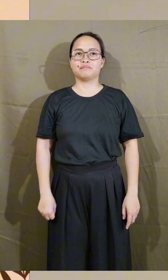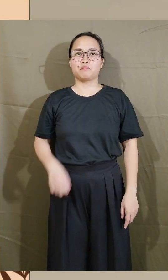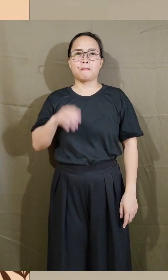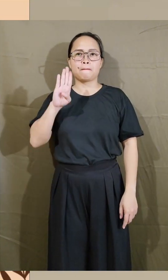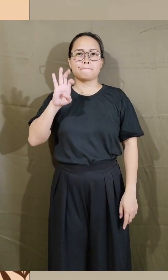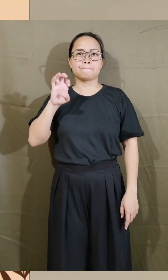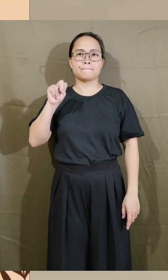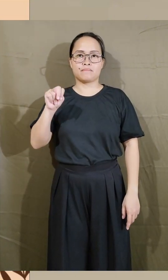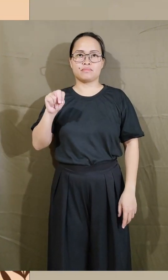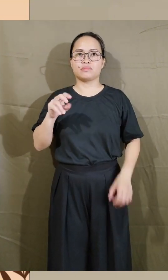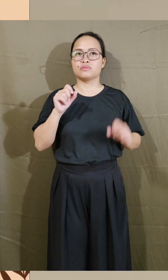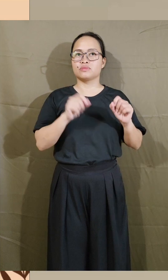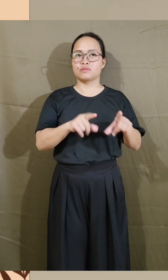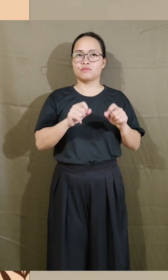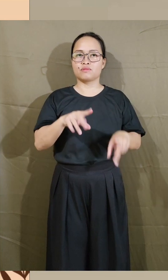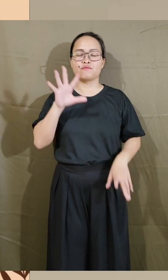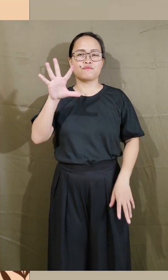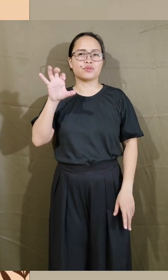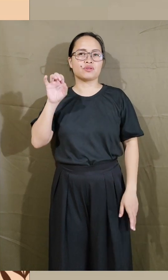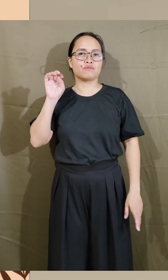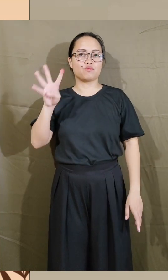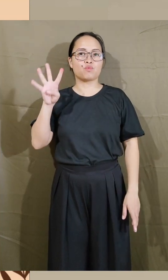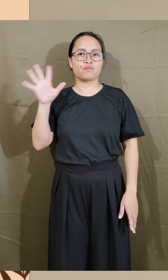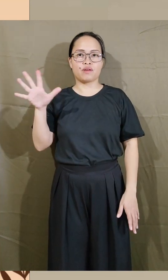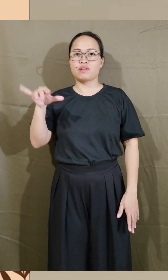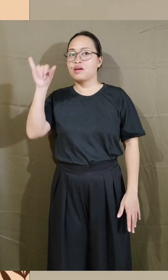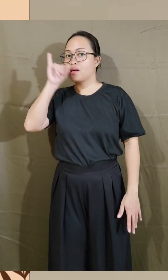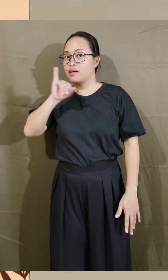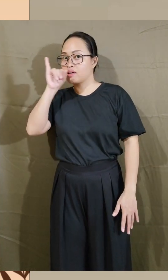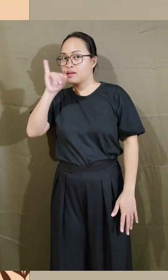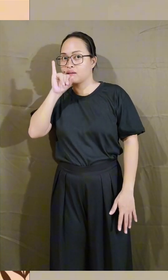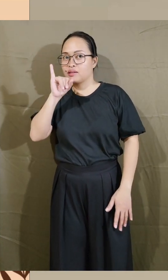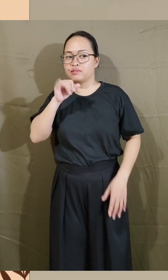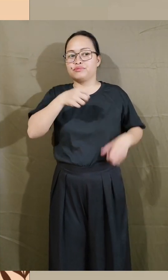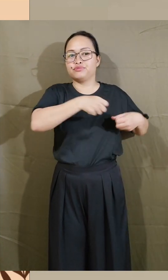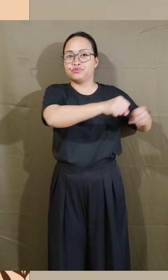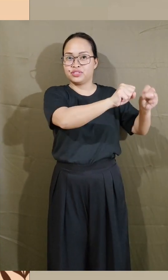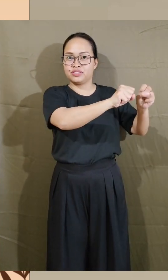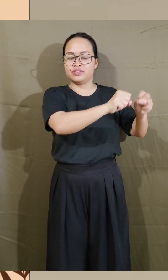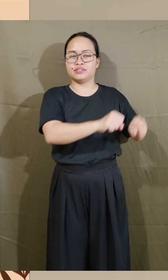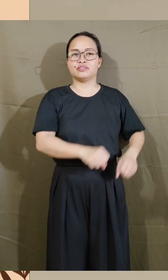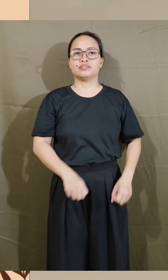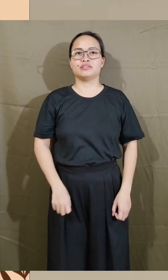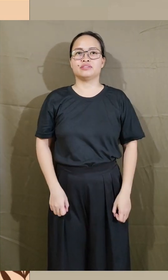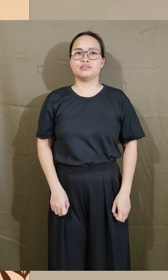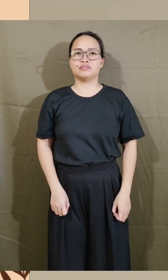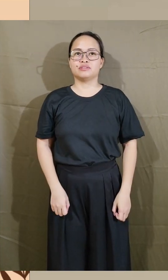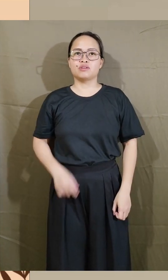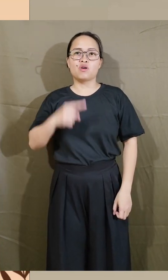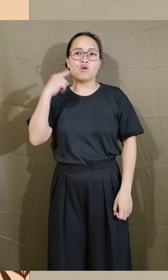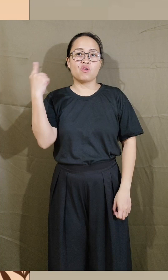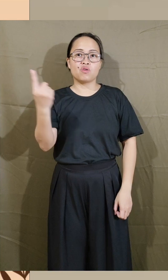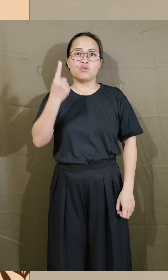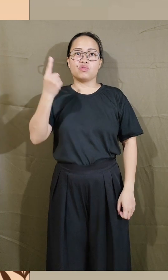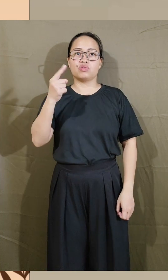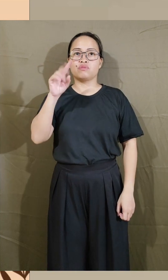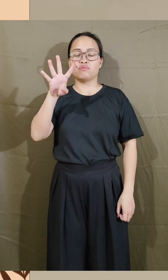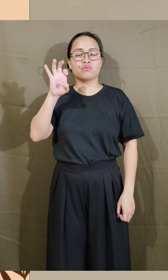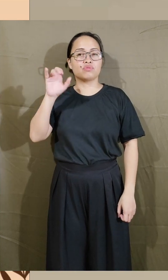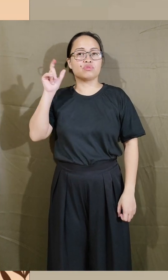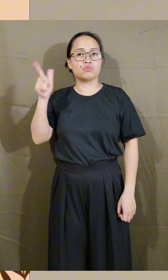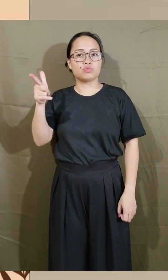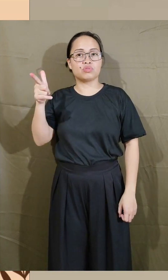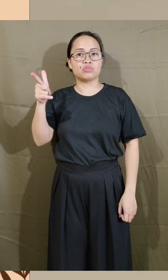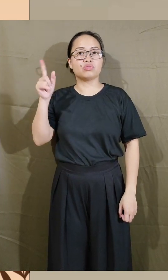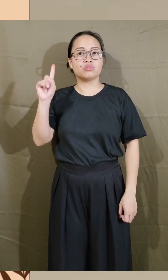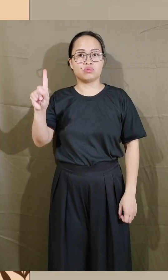Ben sold 545 ice creams on the street. Only 421 were